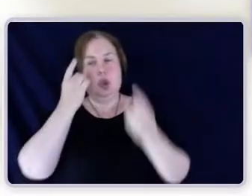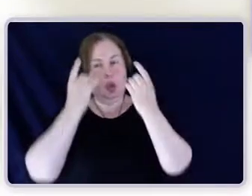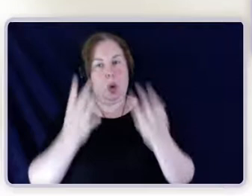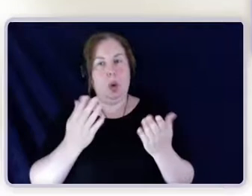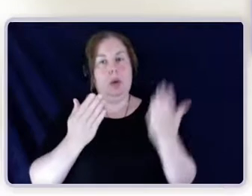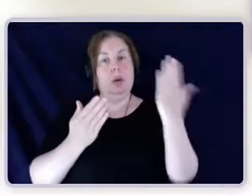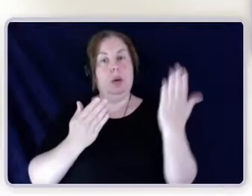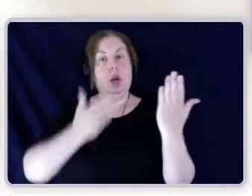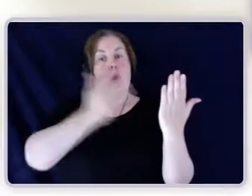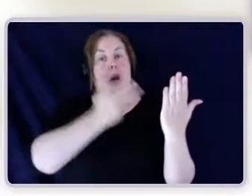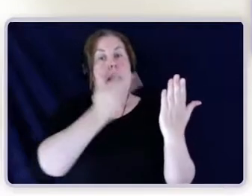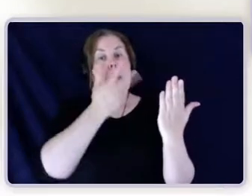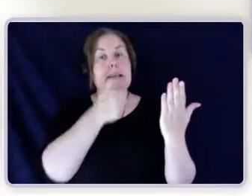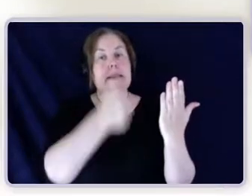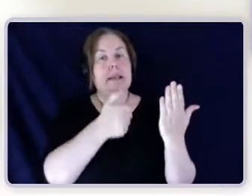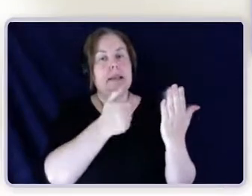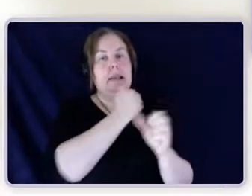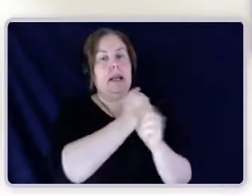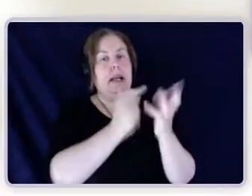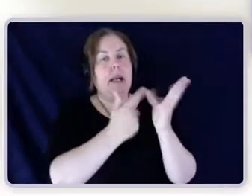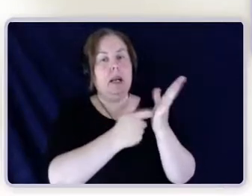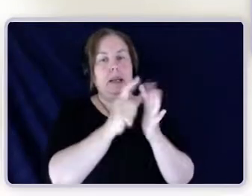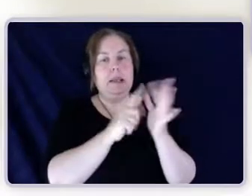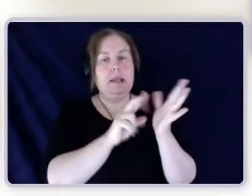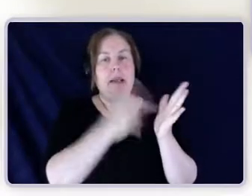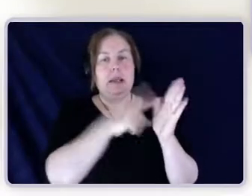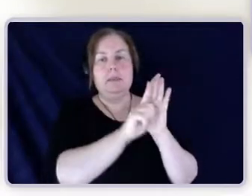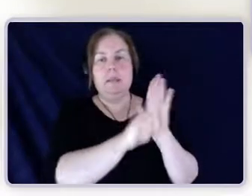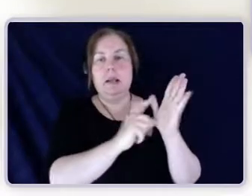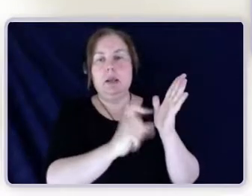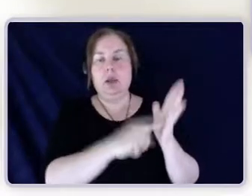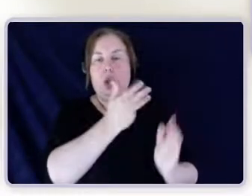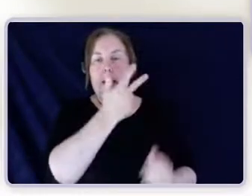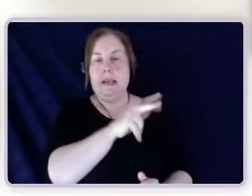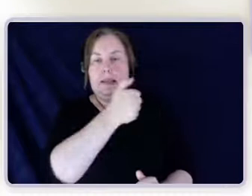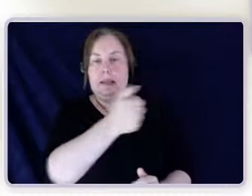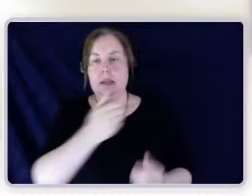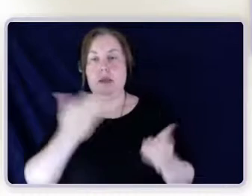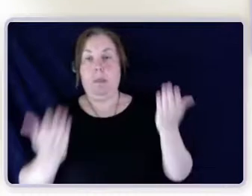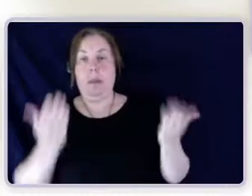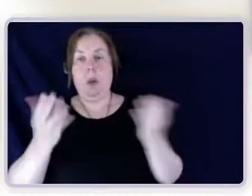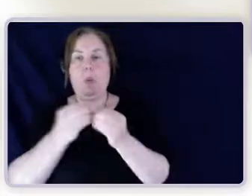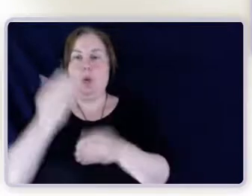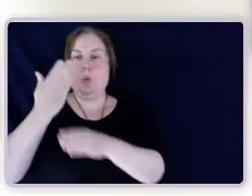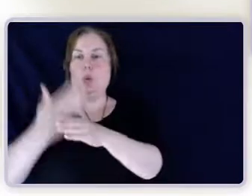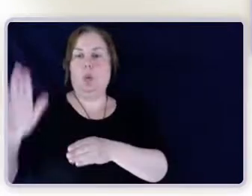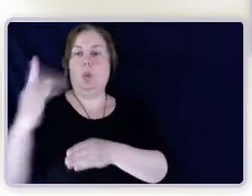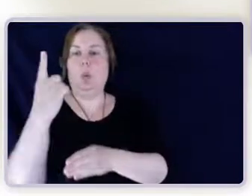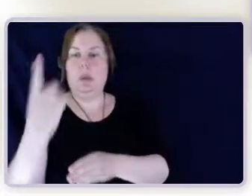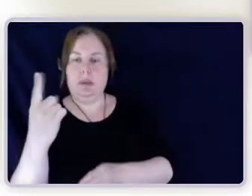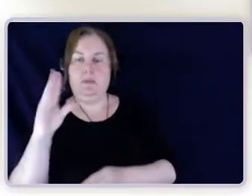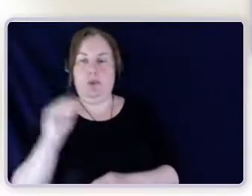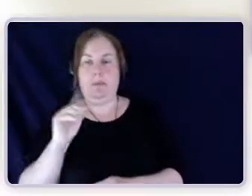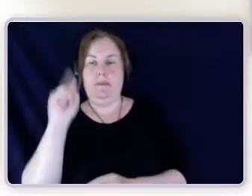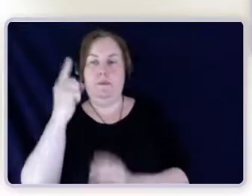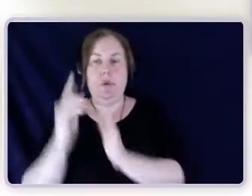from 1986 with the new Guardianship and Administration Act. And you can see here she's used a diagram. It's supposed to represent, I